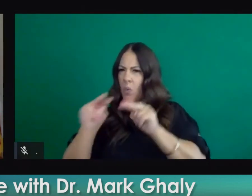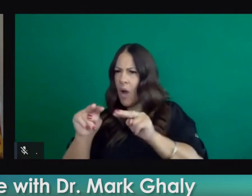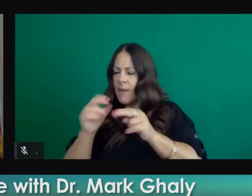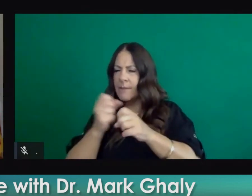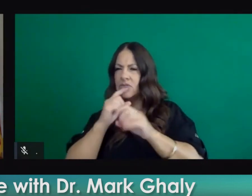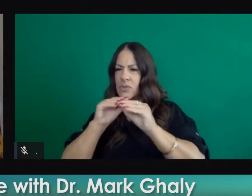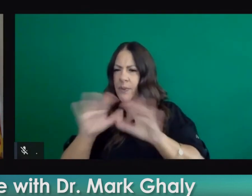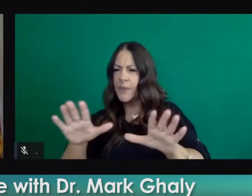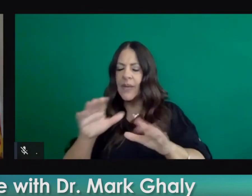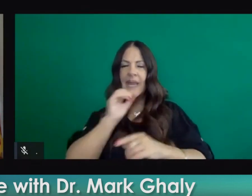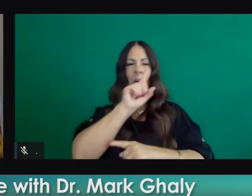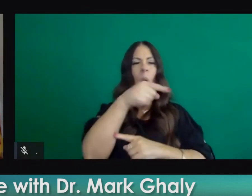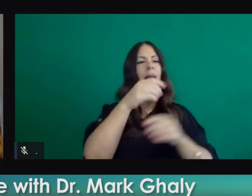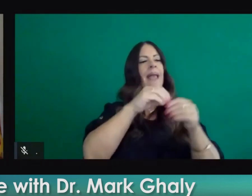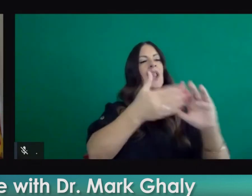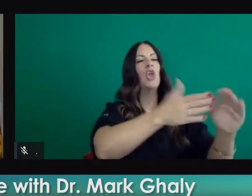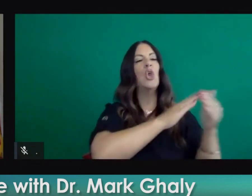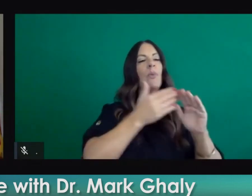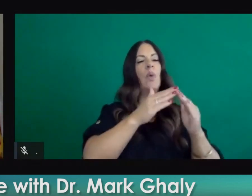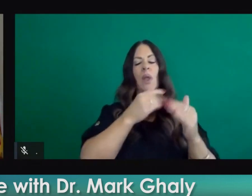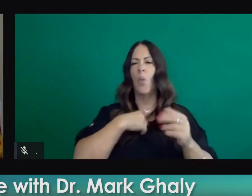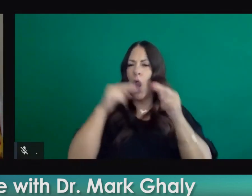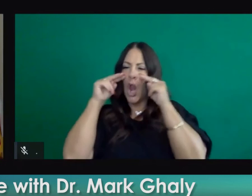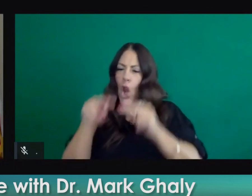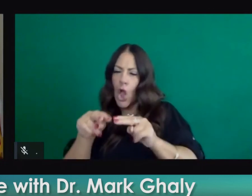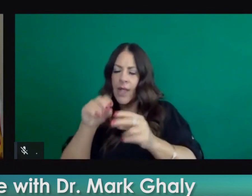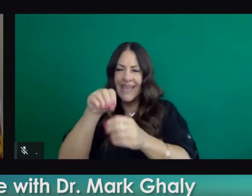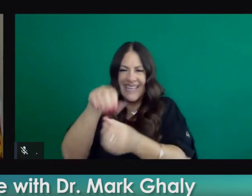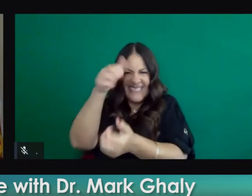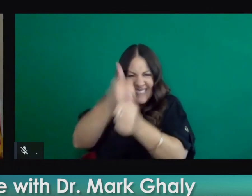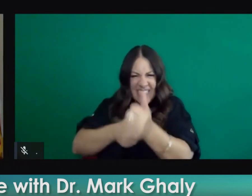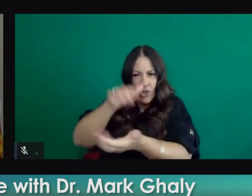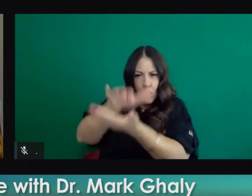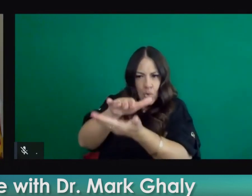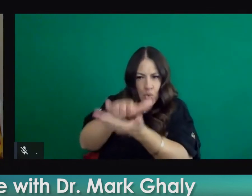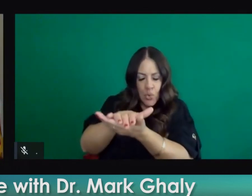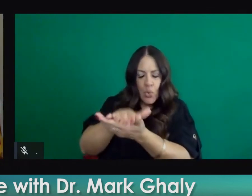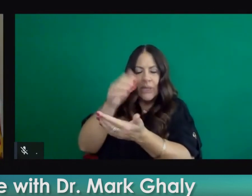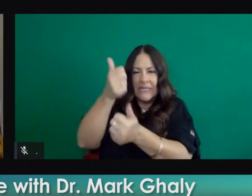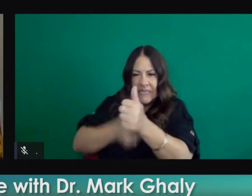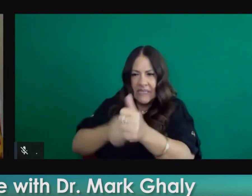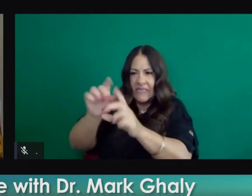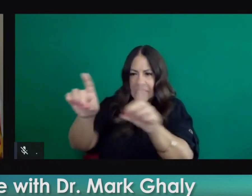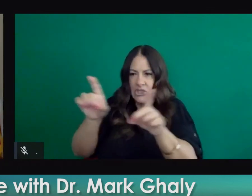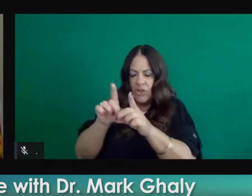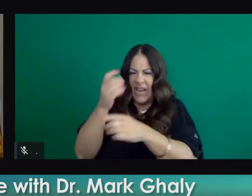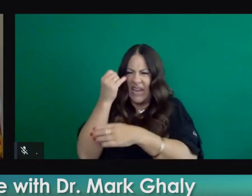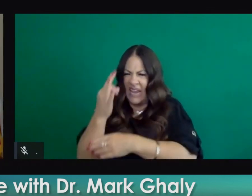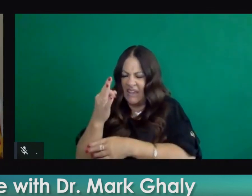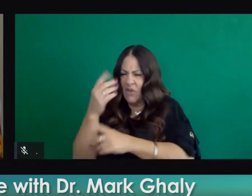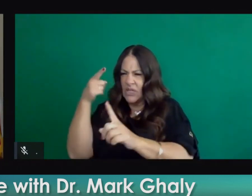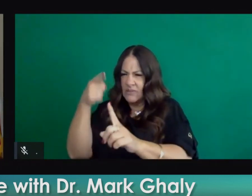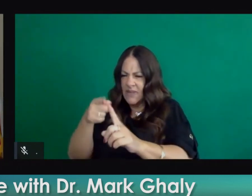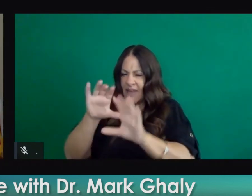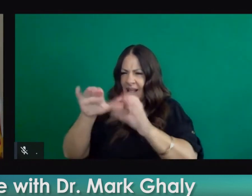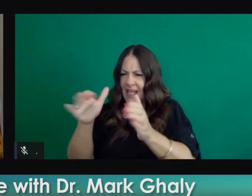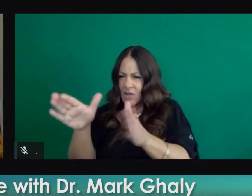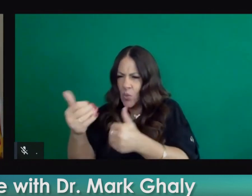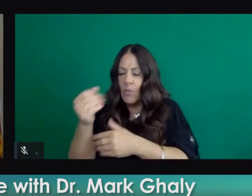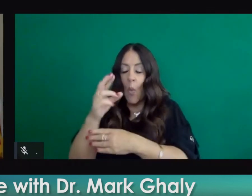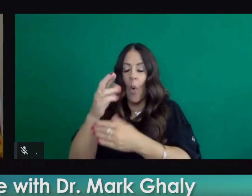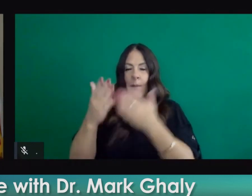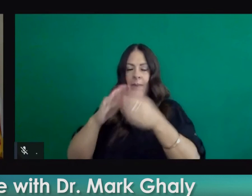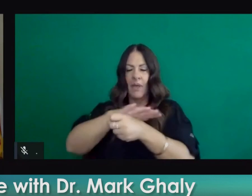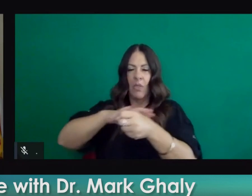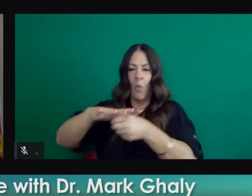community and the county, but within the schools and within that district. And if there are indeed outbreaks in a specific classroom or a school, it